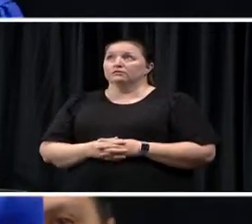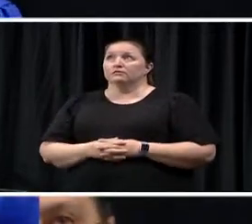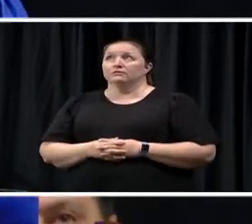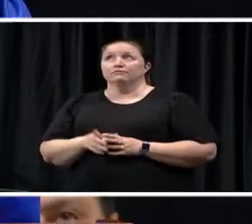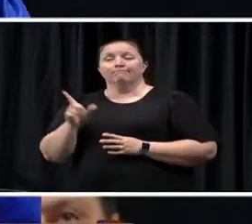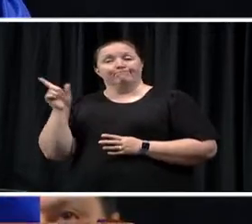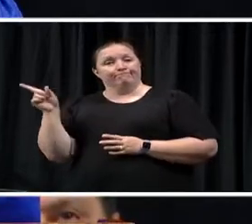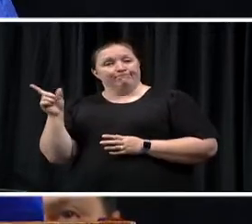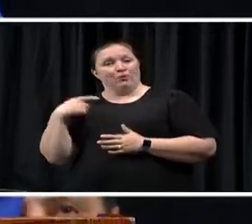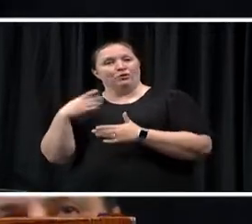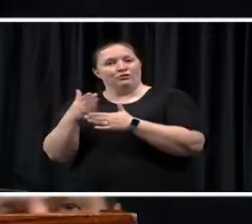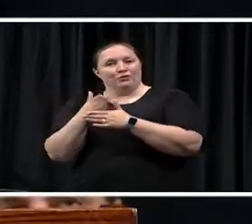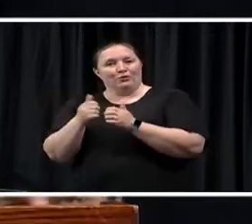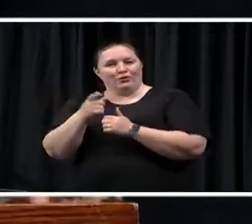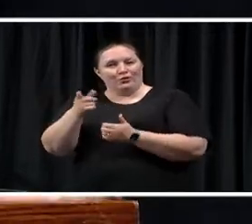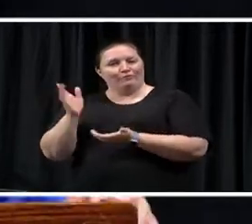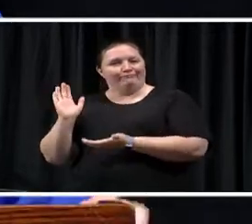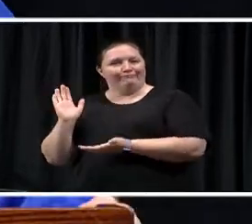I'd like to share something with you all.